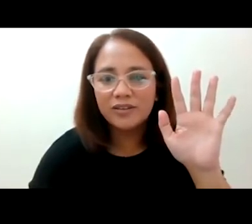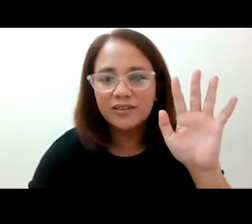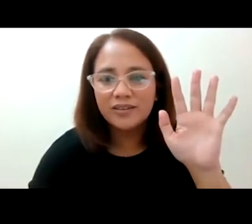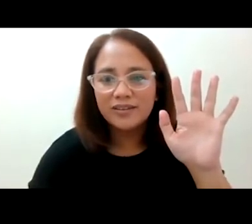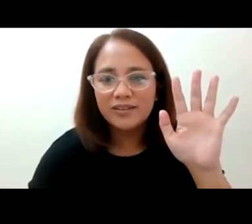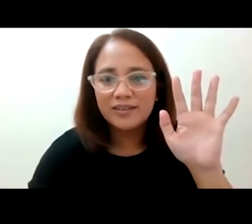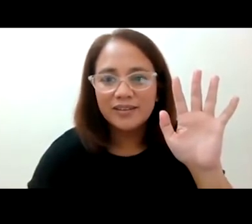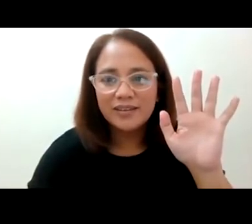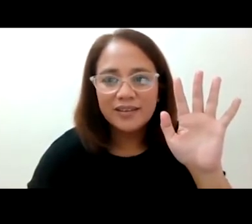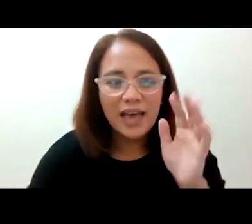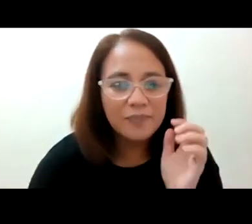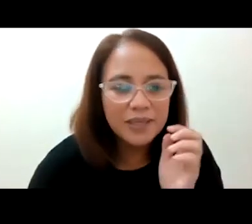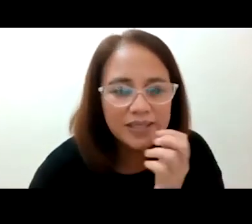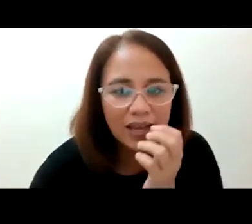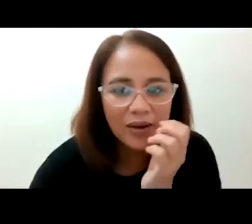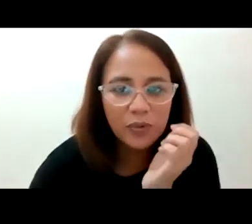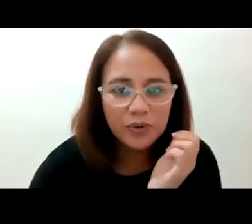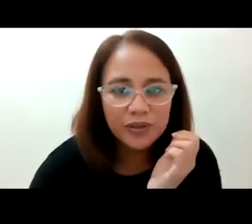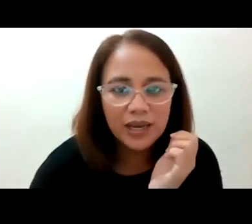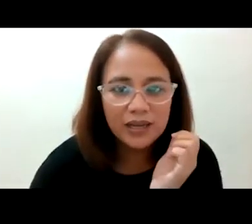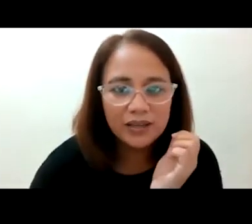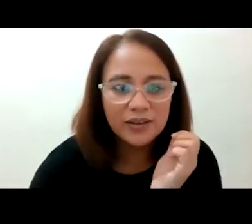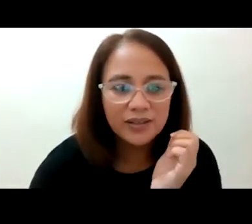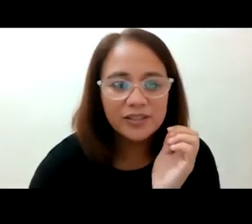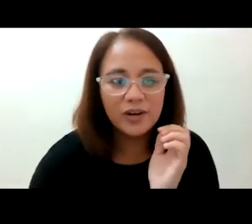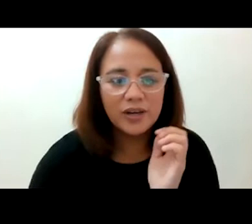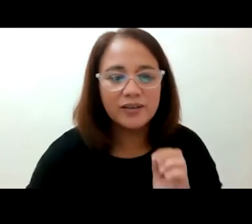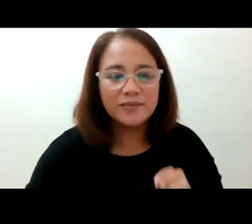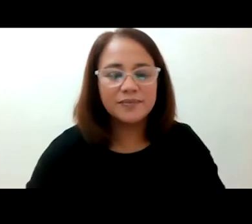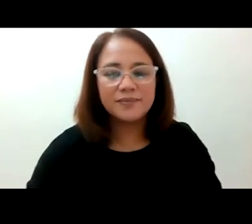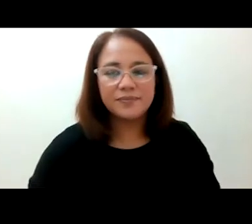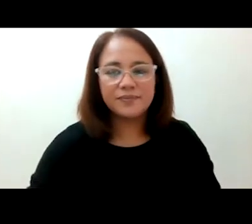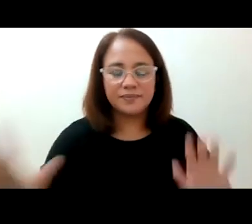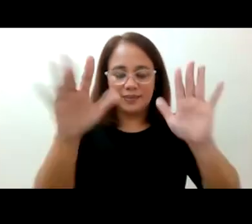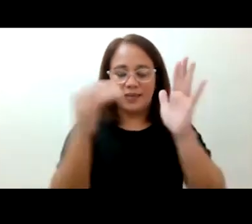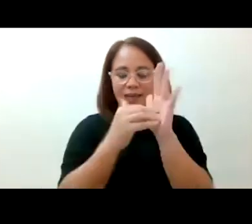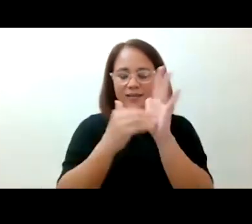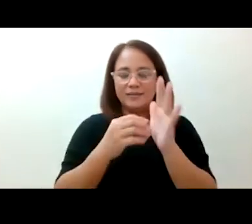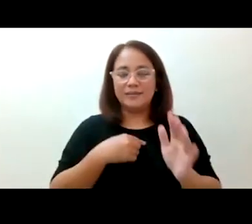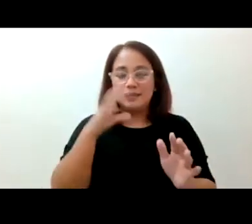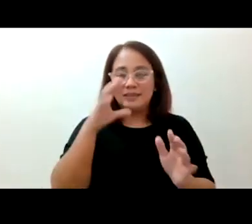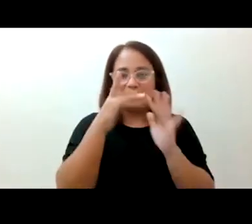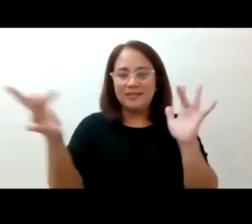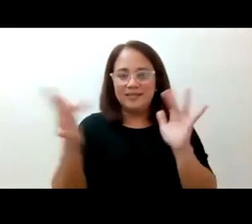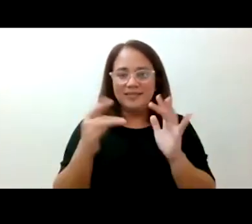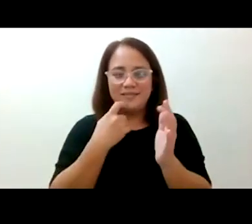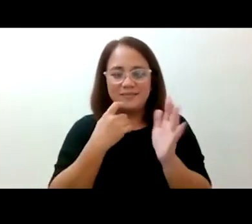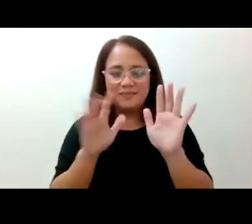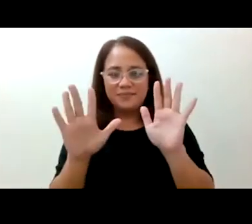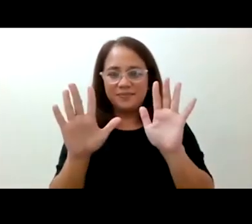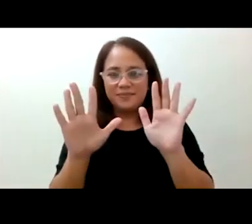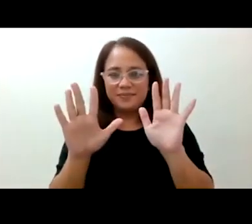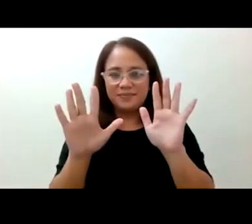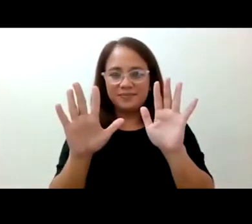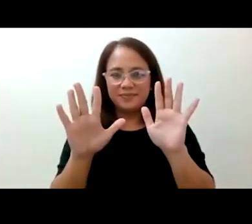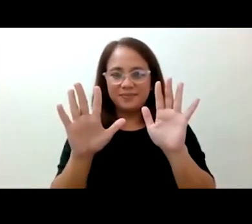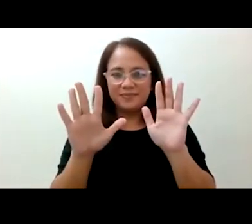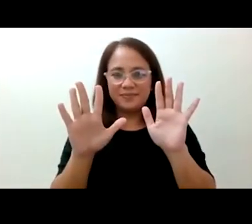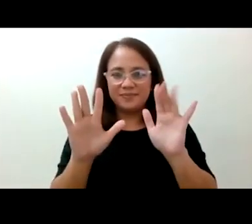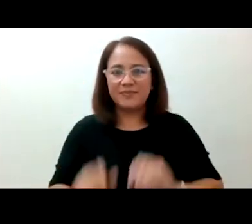Tagalog. yeah, I missed okay, the yeah. So the grammar